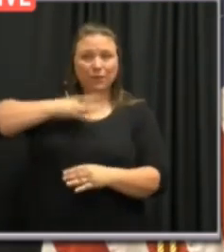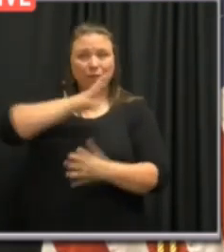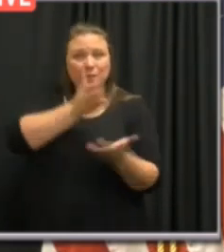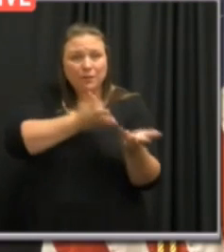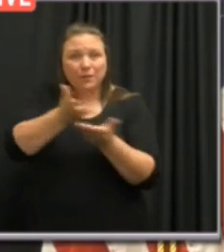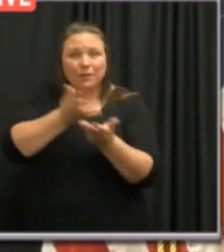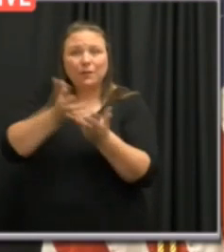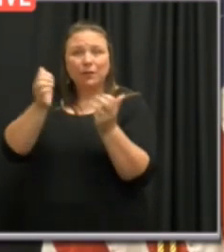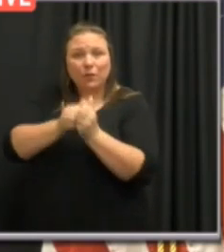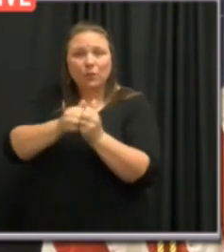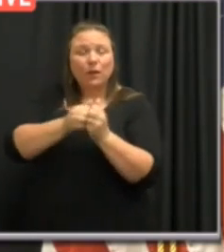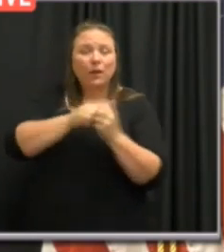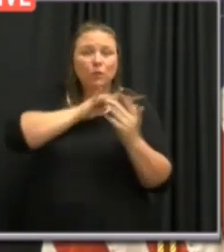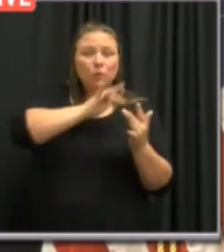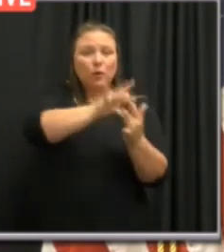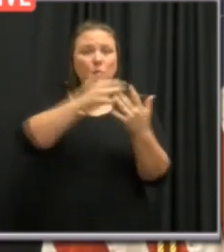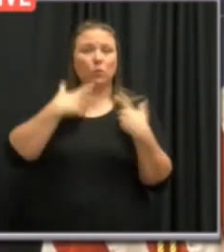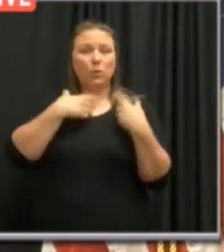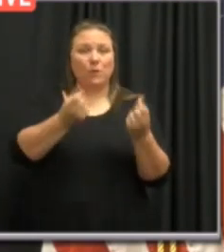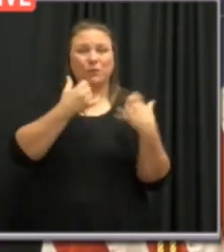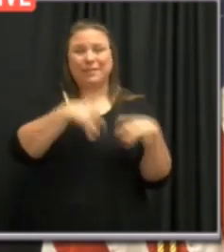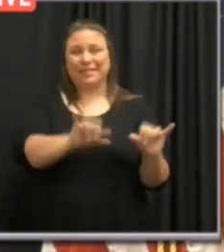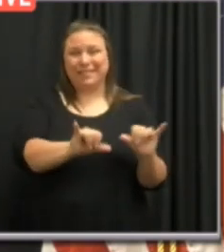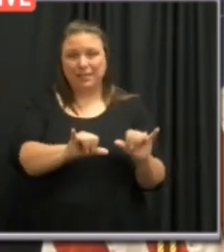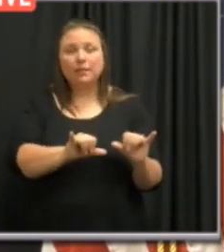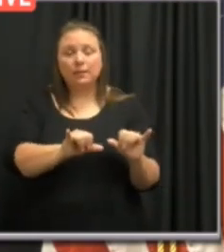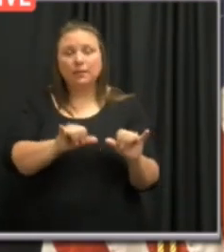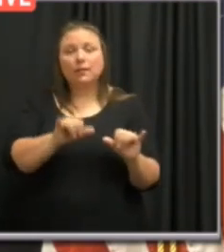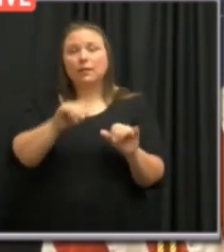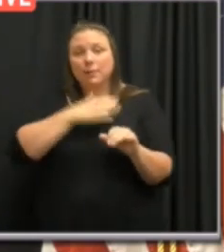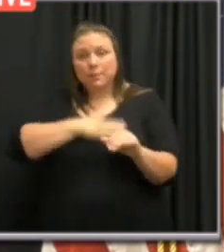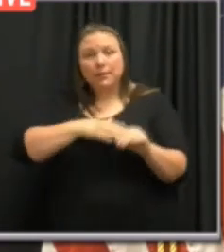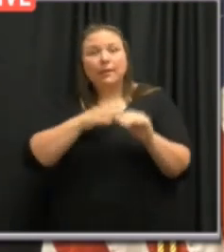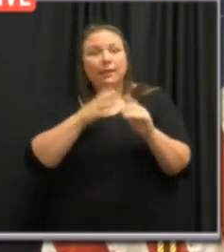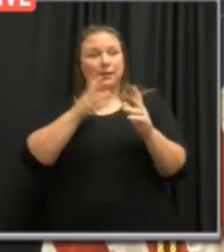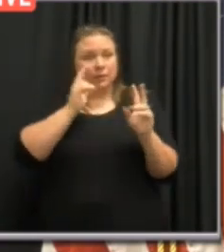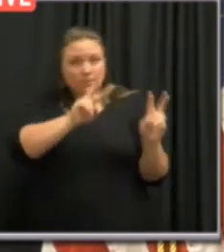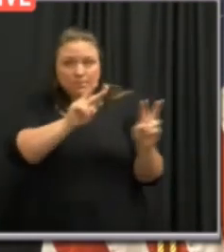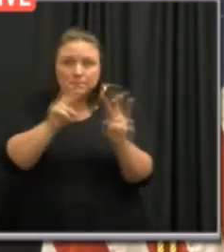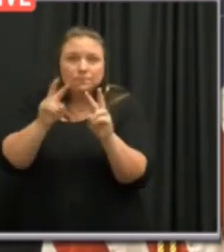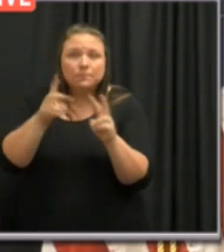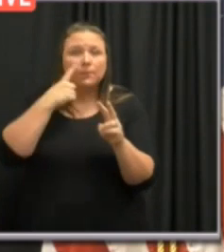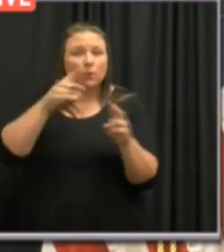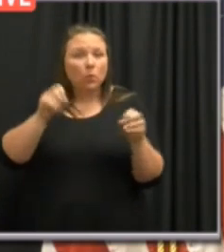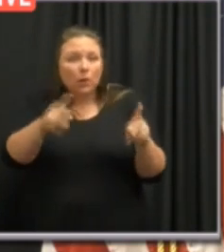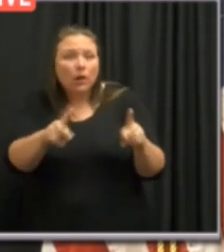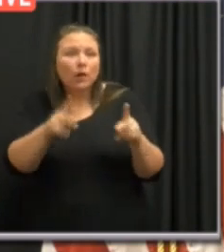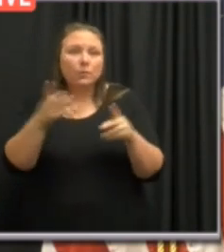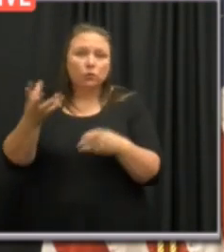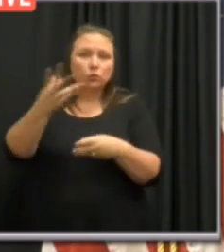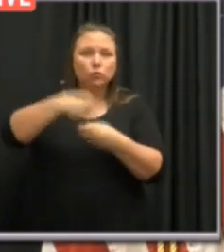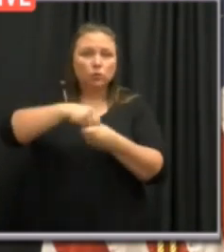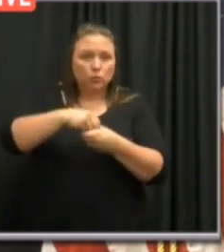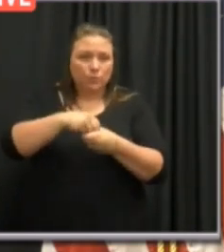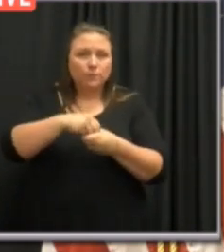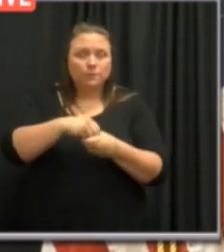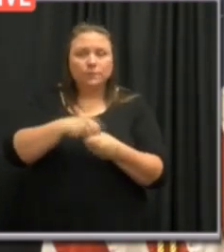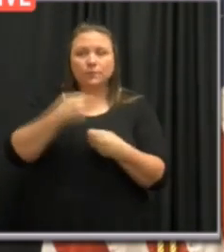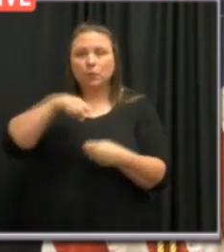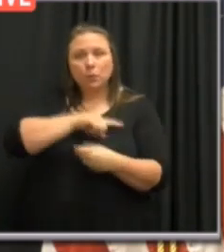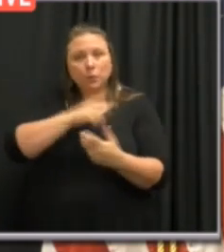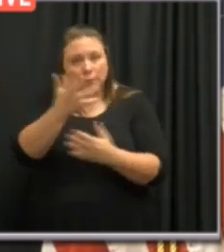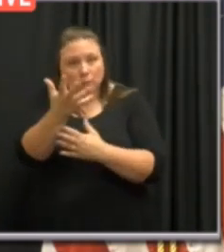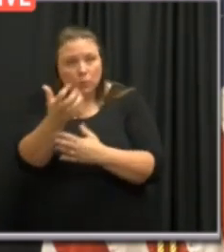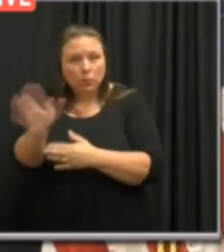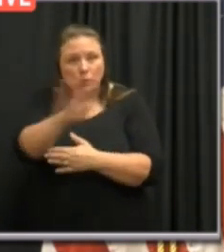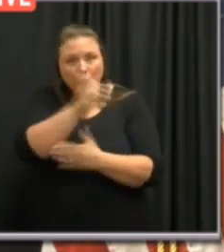in remaining tornado recovery efforts. Please continue to be on the lookout for opportunities to join us. We absolutely